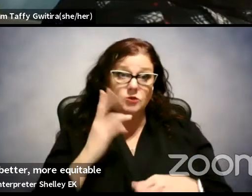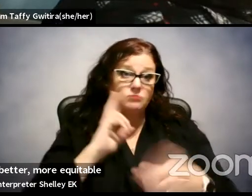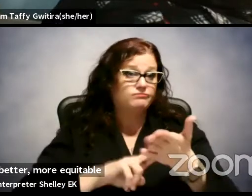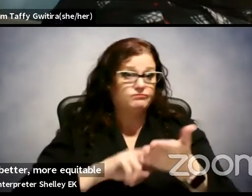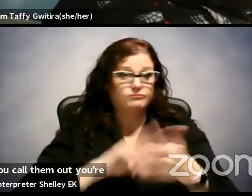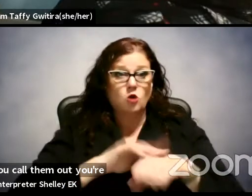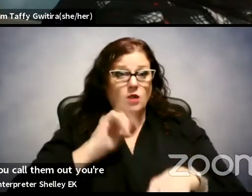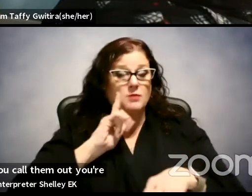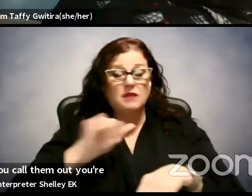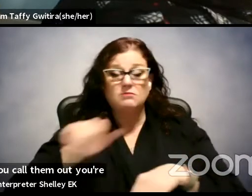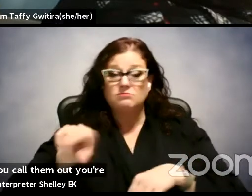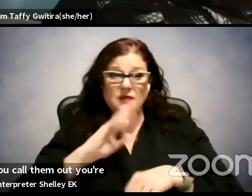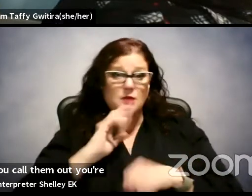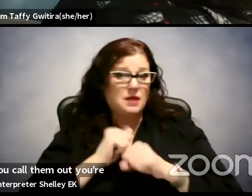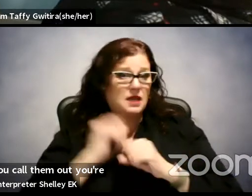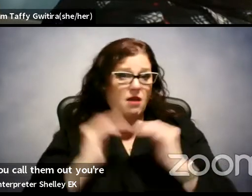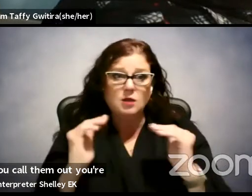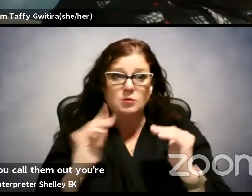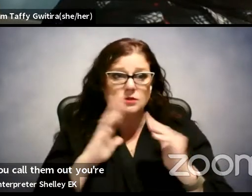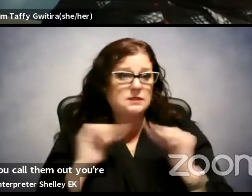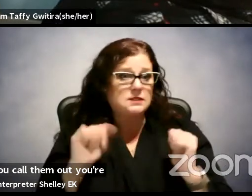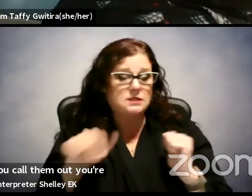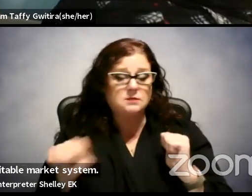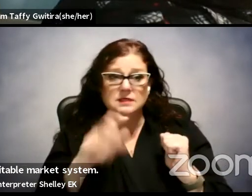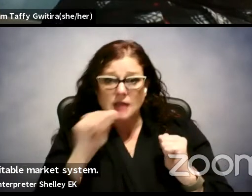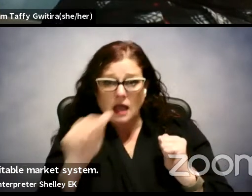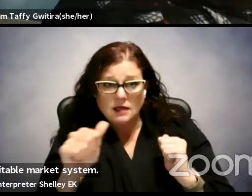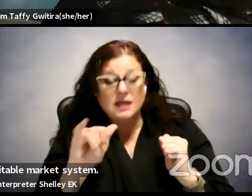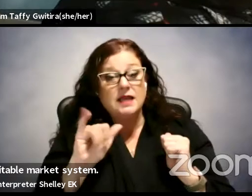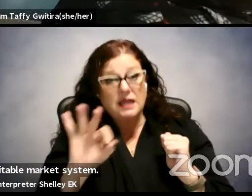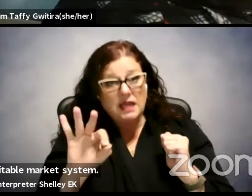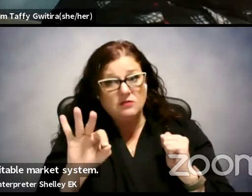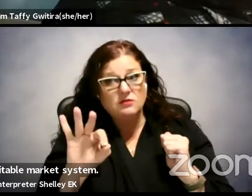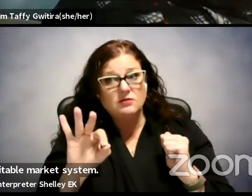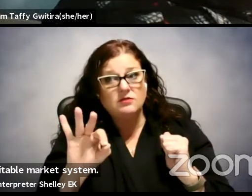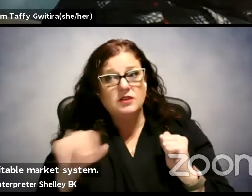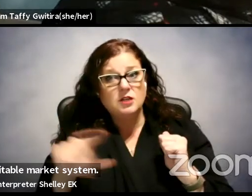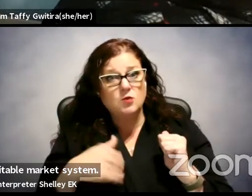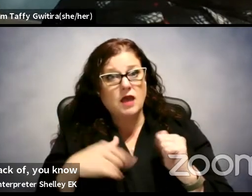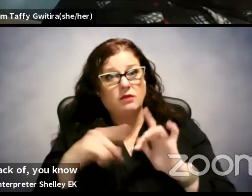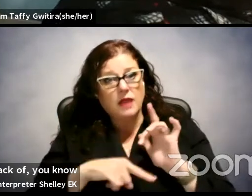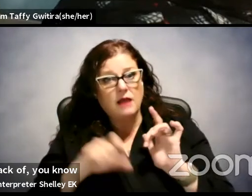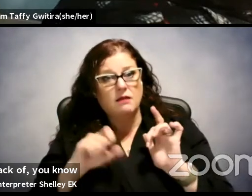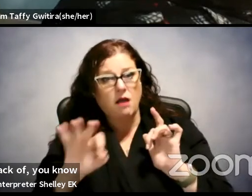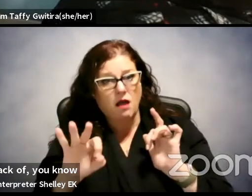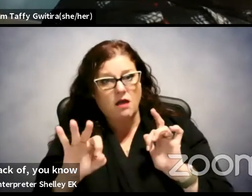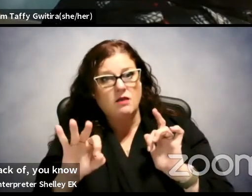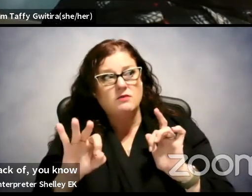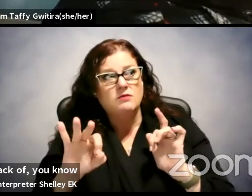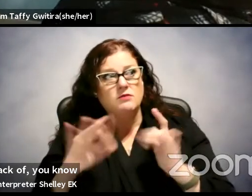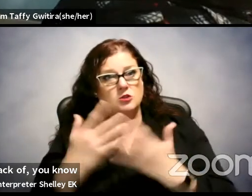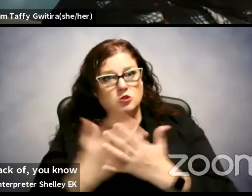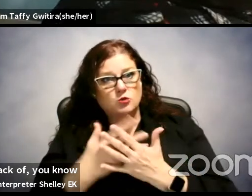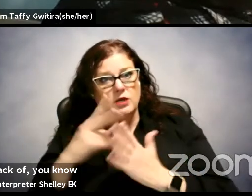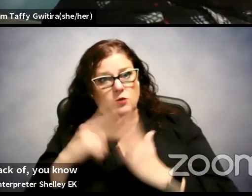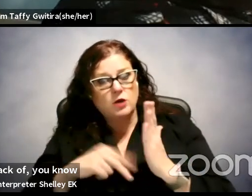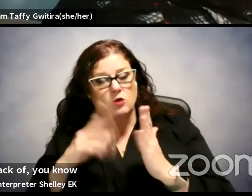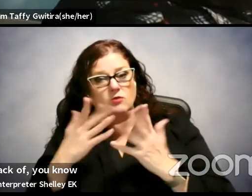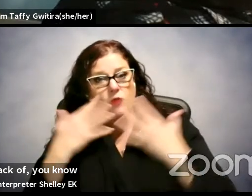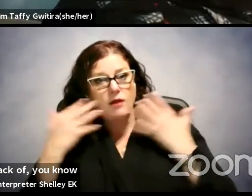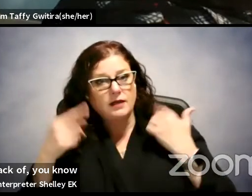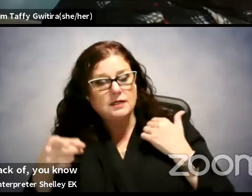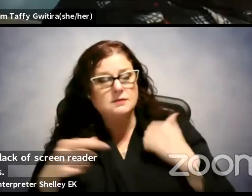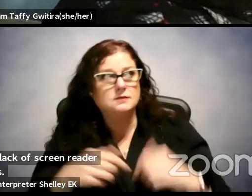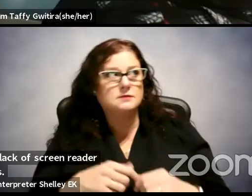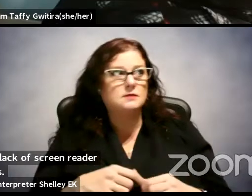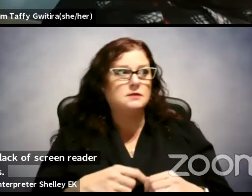creating a better, more equitable market system if you, for instance, have a lack of screen reader friendliness